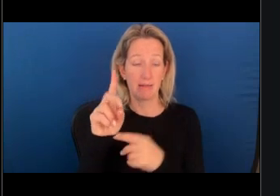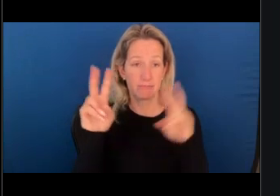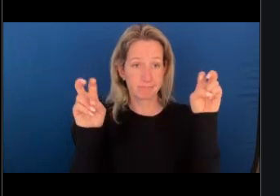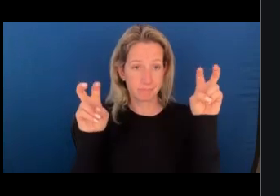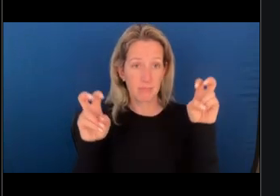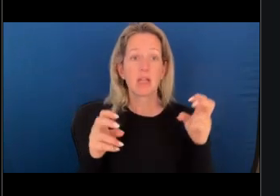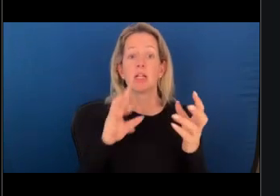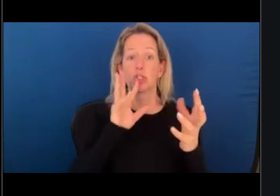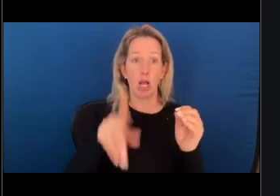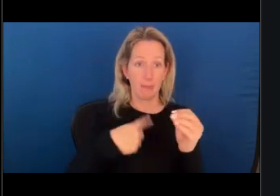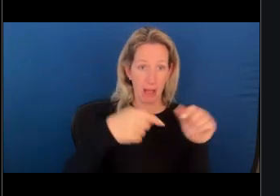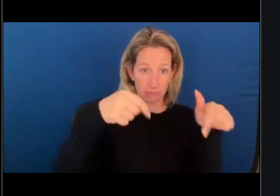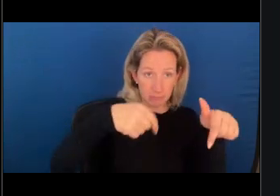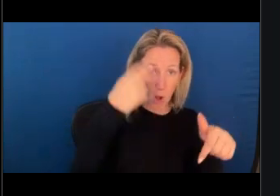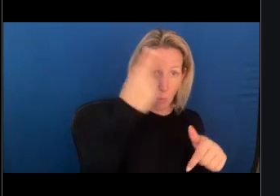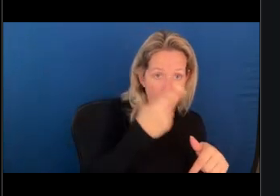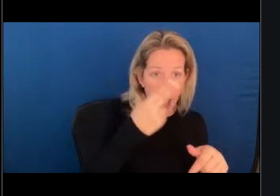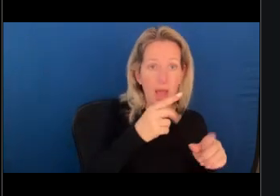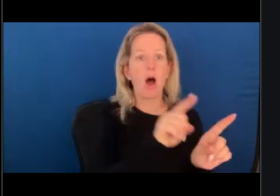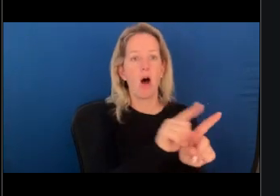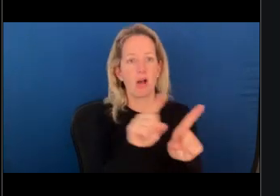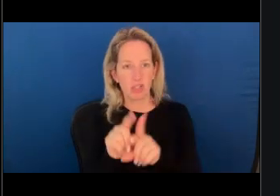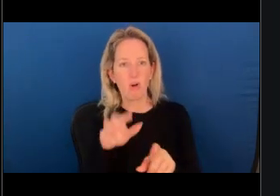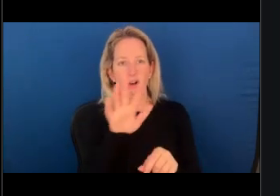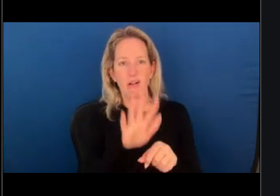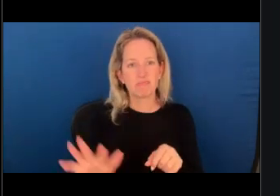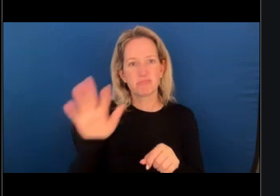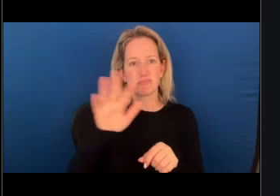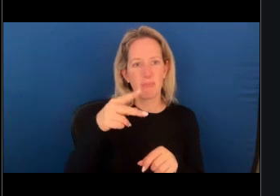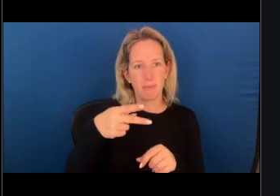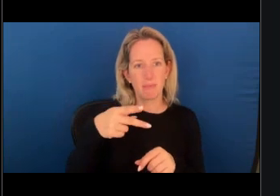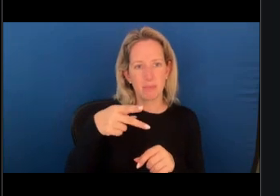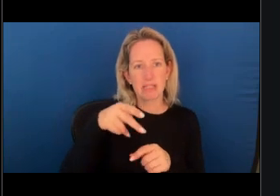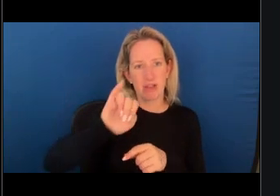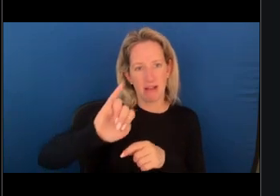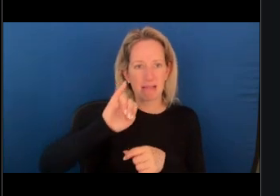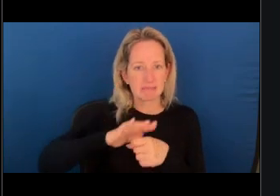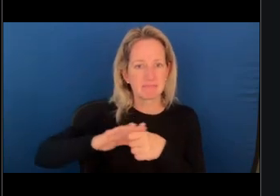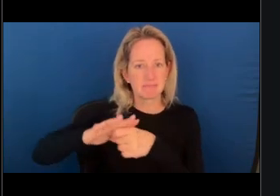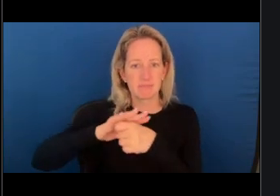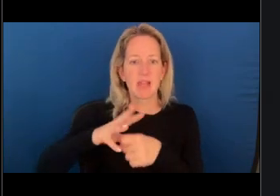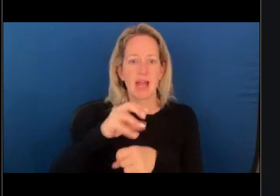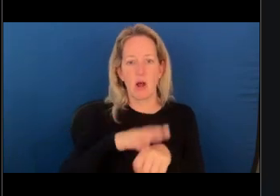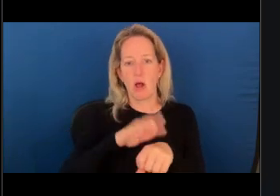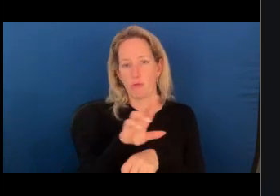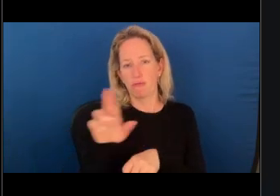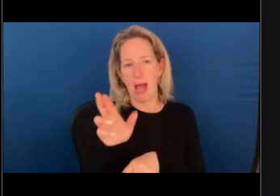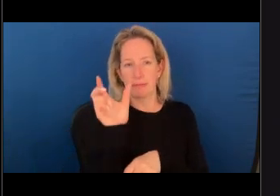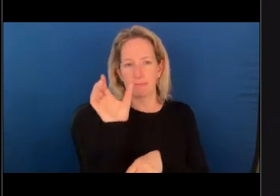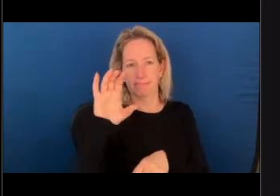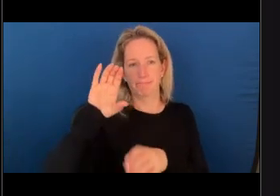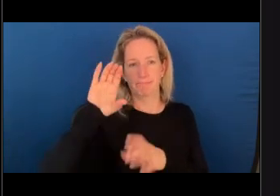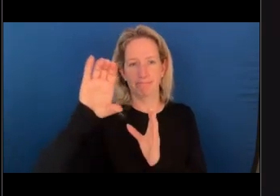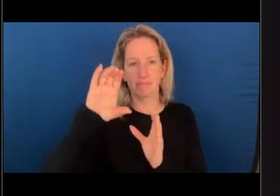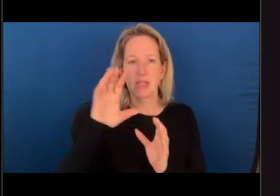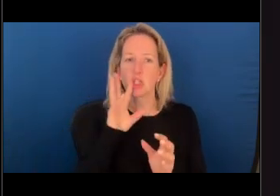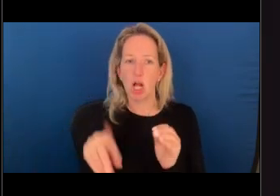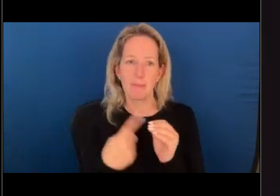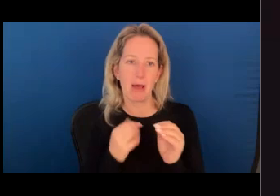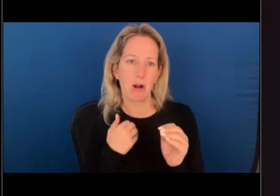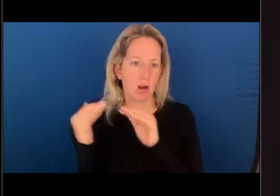here in Hawaii, but also in the Pacific region. And on the right is a story about some of the work our collaborator and colleague on this,